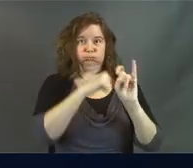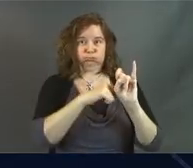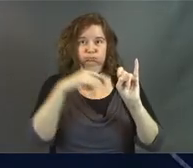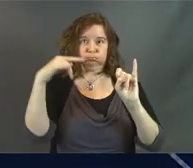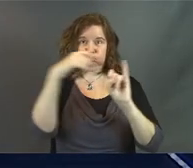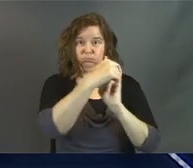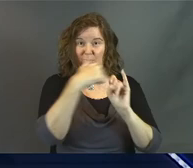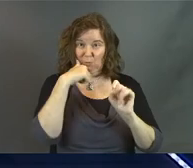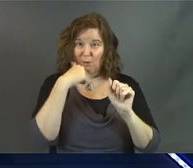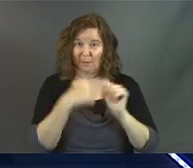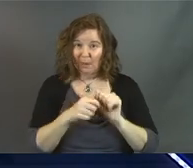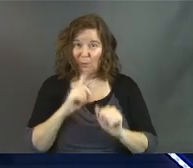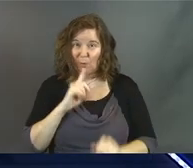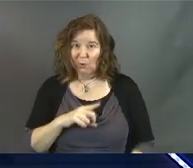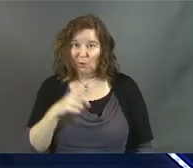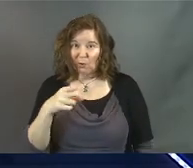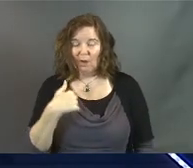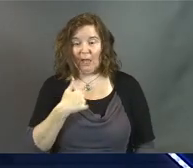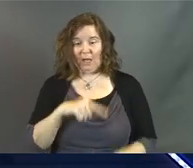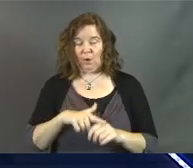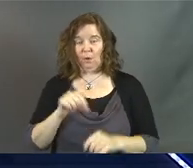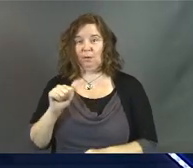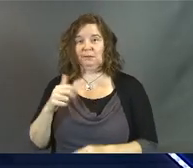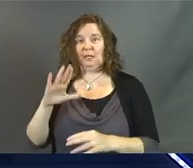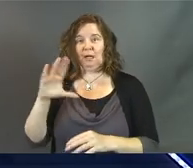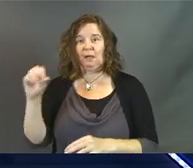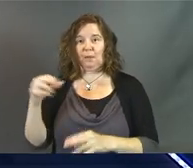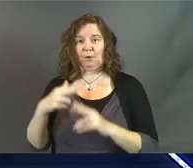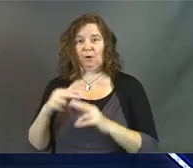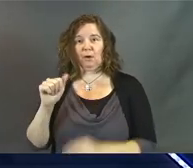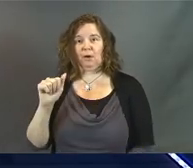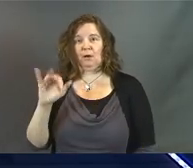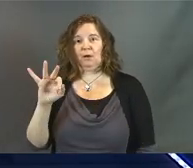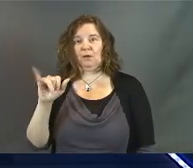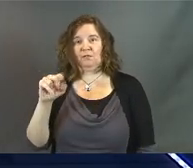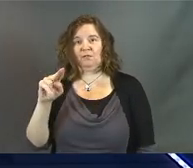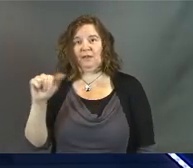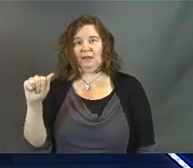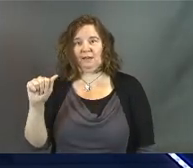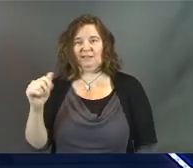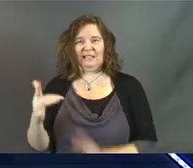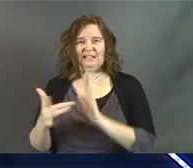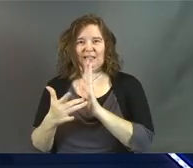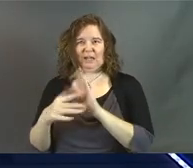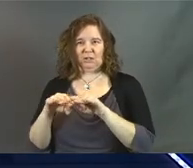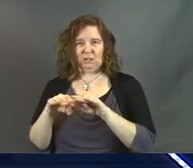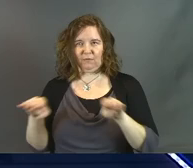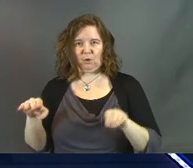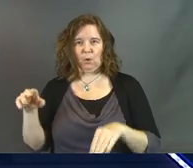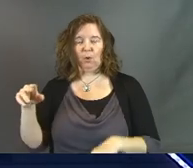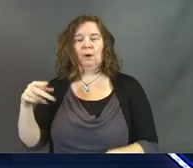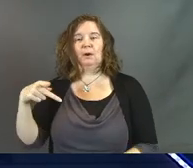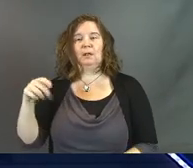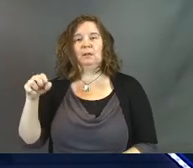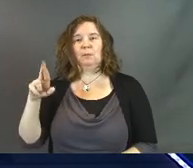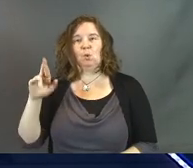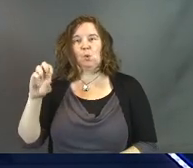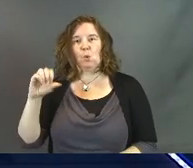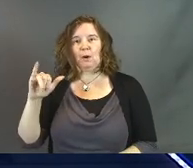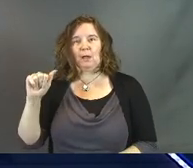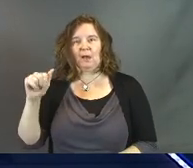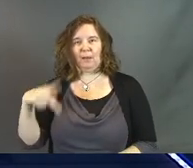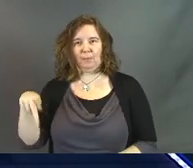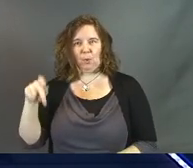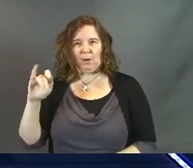remember where you were? I was at Afina. It was a company. I was on the technology floor in Peoria, Illinois, and I